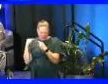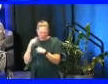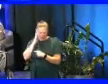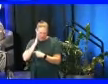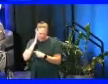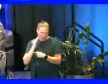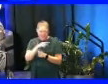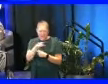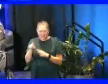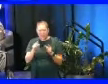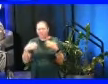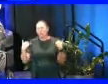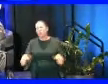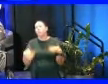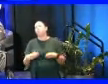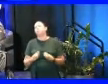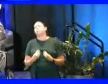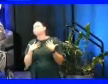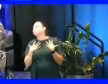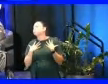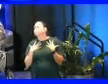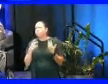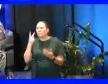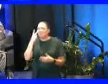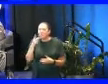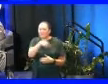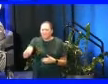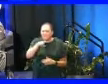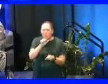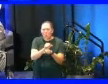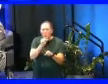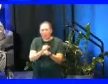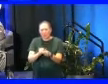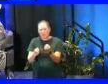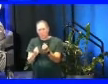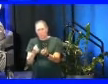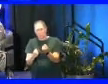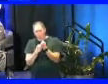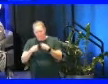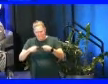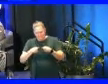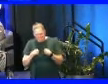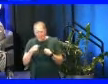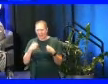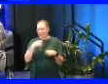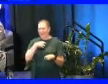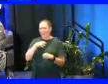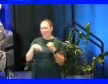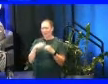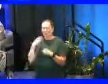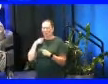It was just so inspirational to see all these people that was working for me. And I'm complaining about my neck.